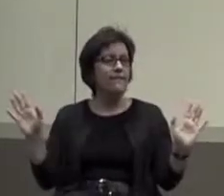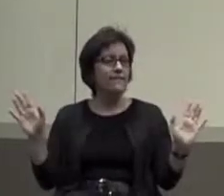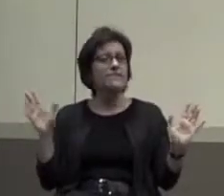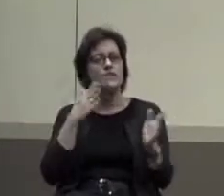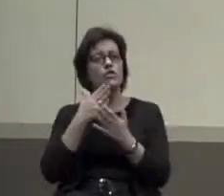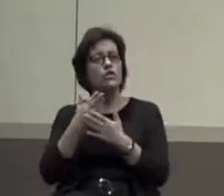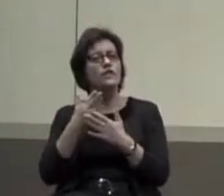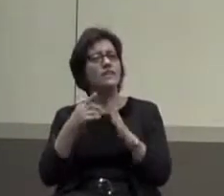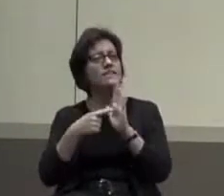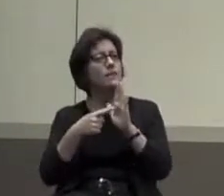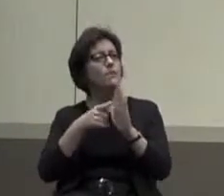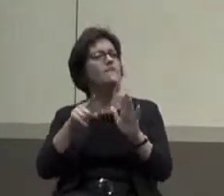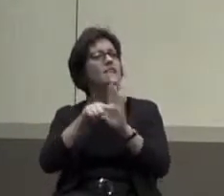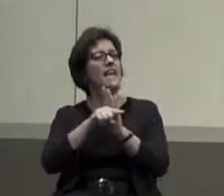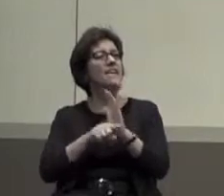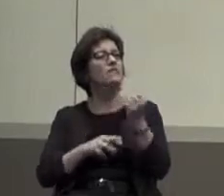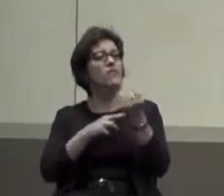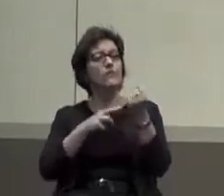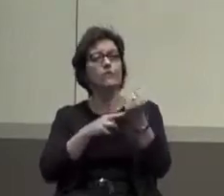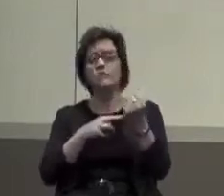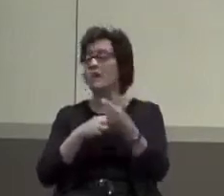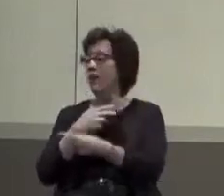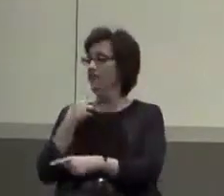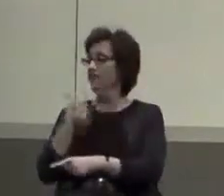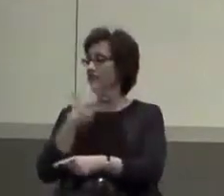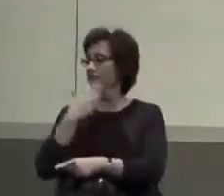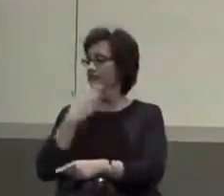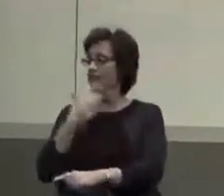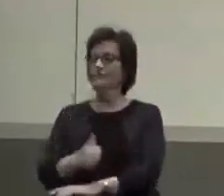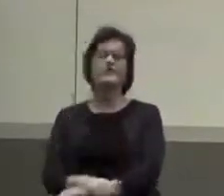negative reinforcement. Thank you.